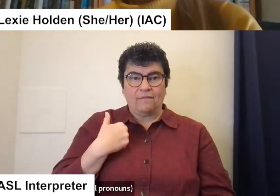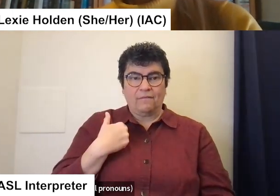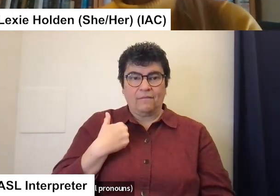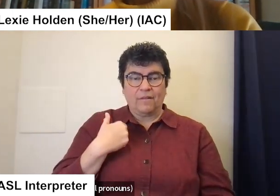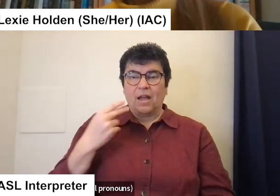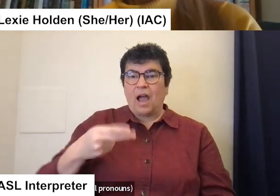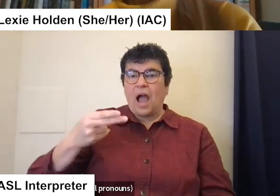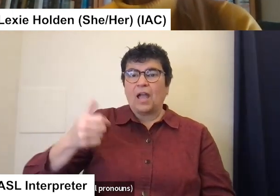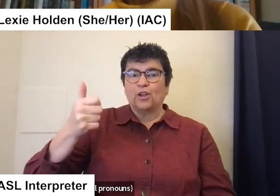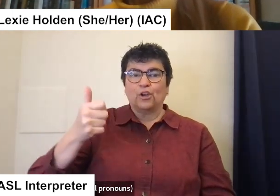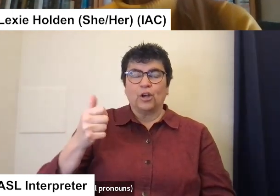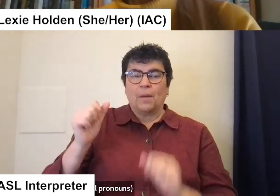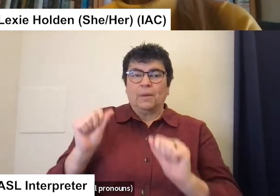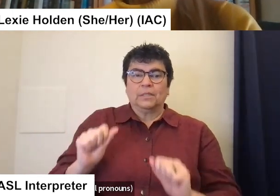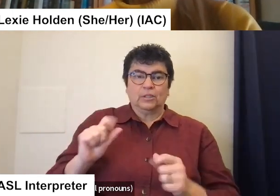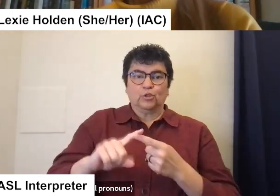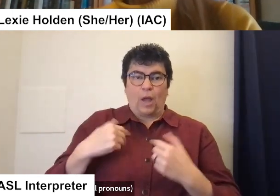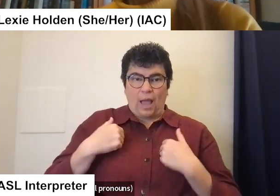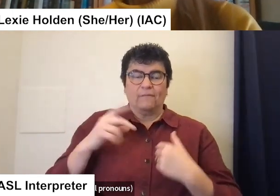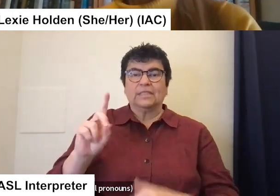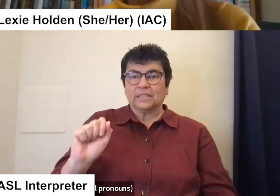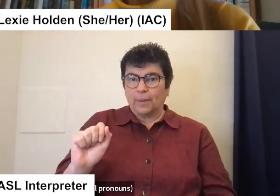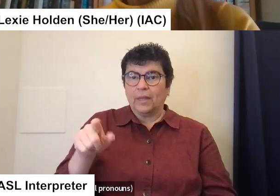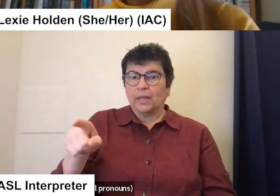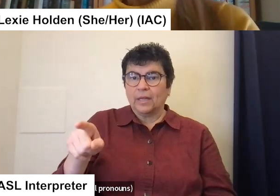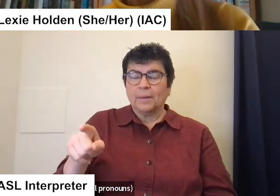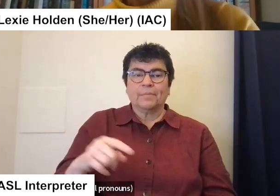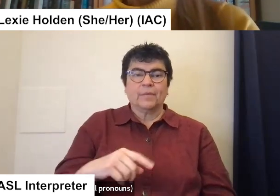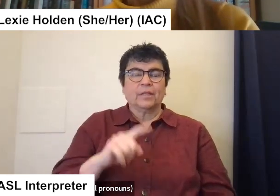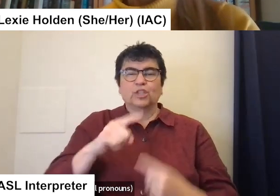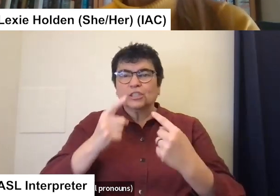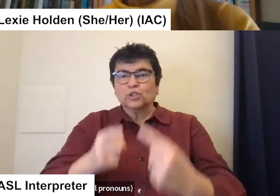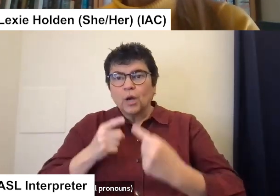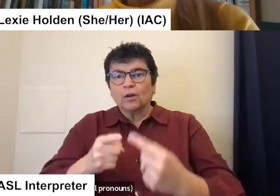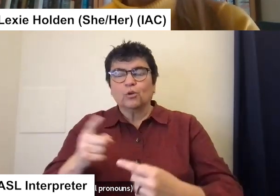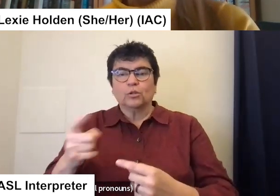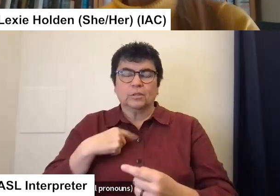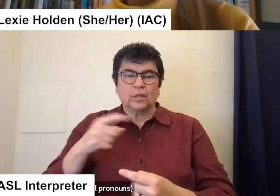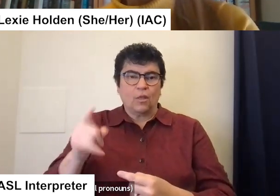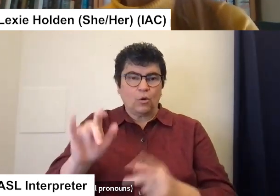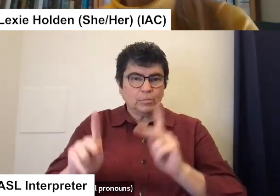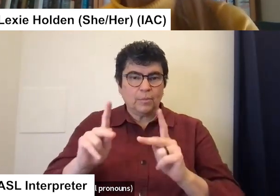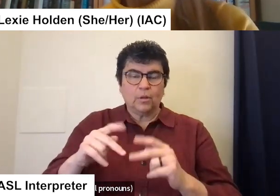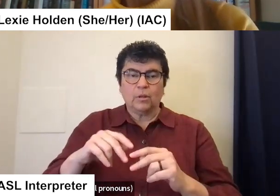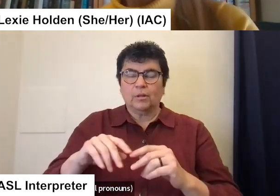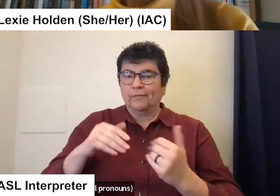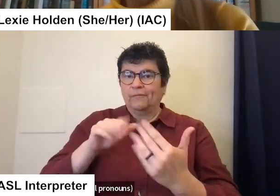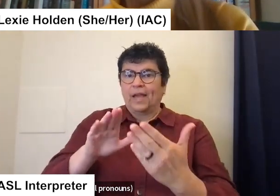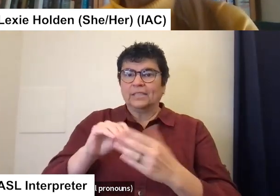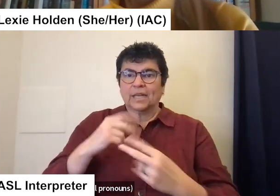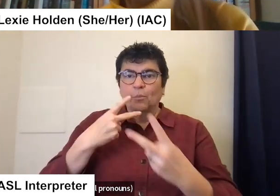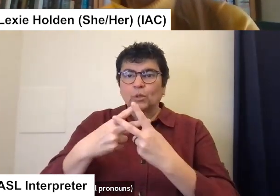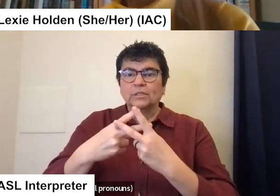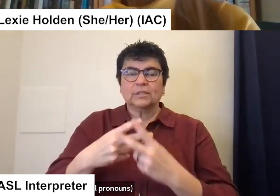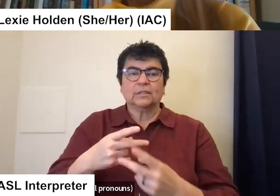a higher propensity of being disabled, and just the struggles that they're facing in prison,